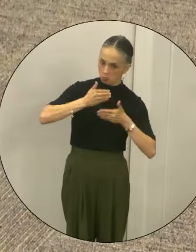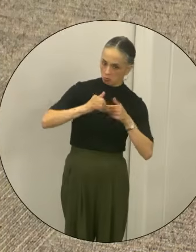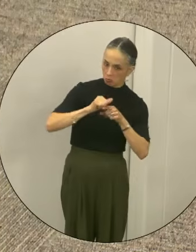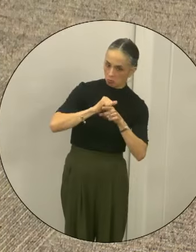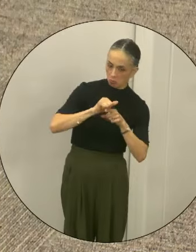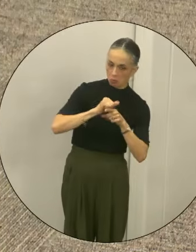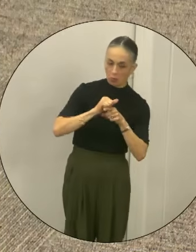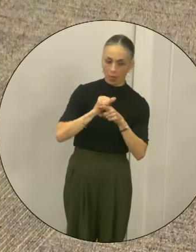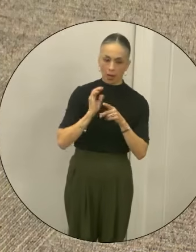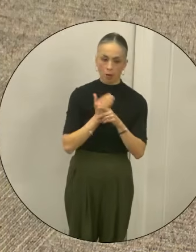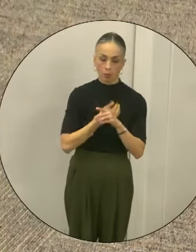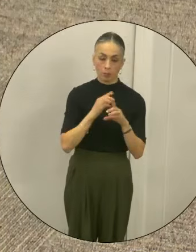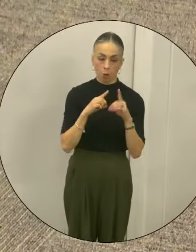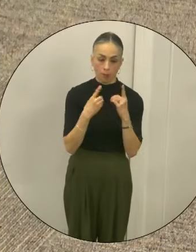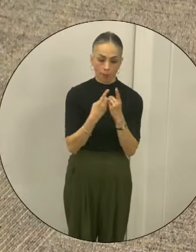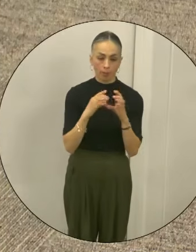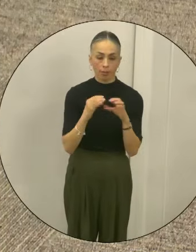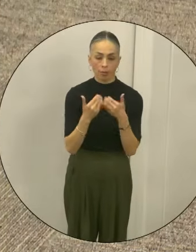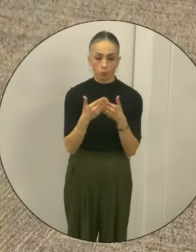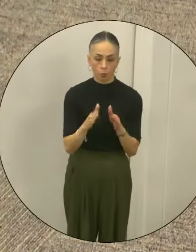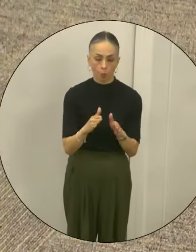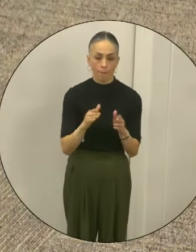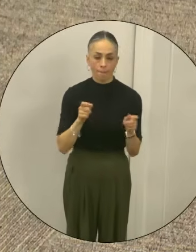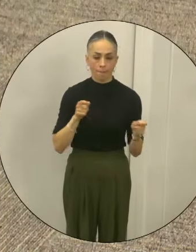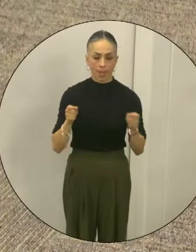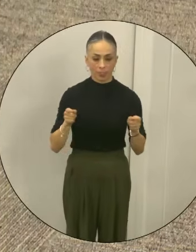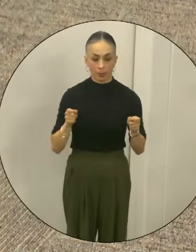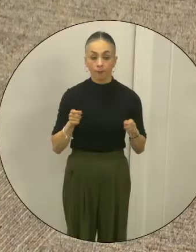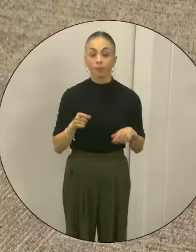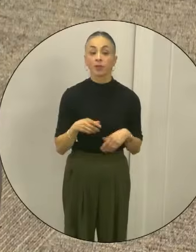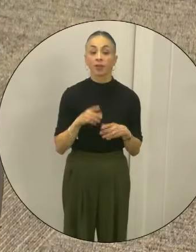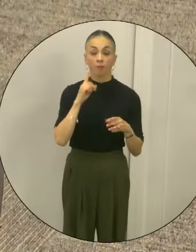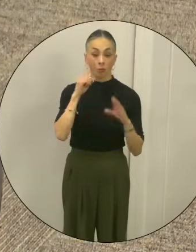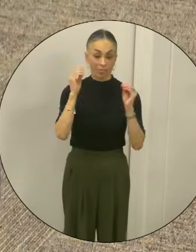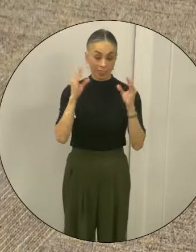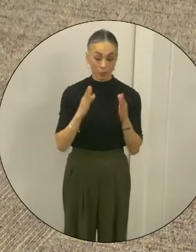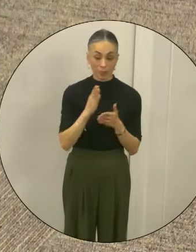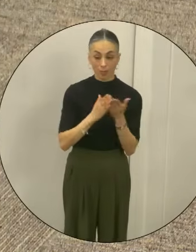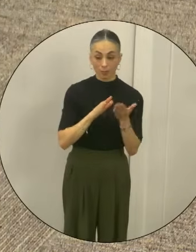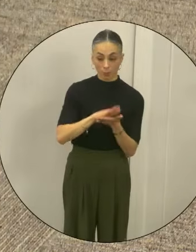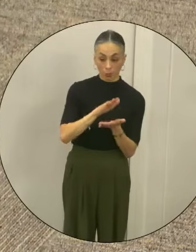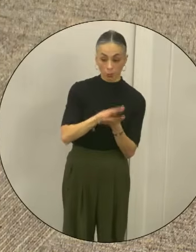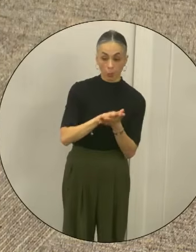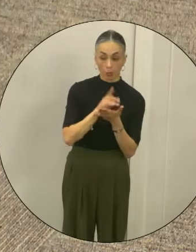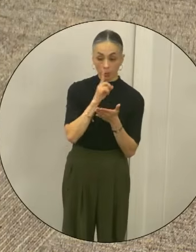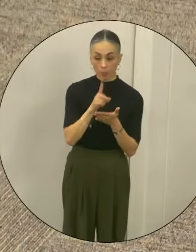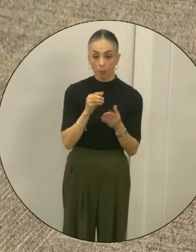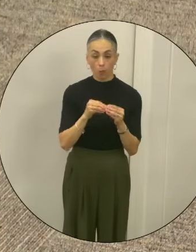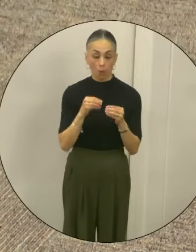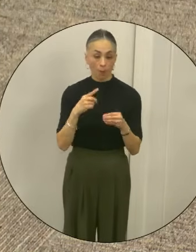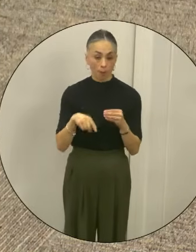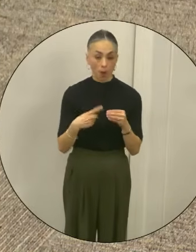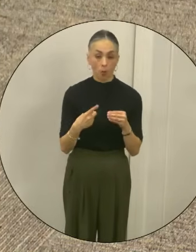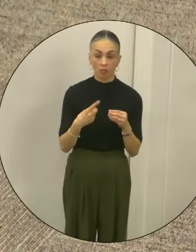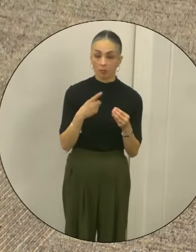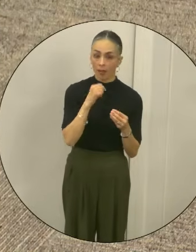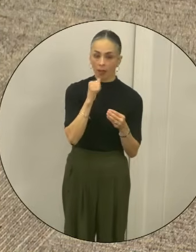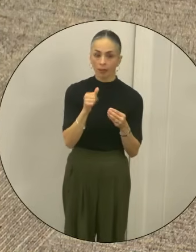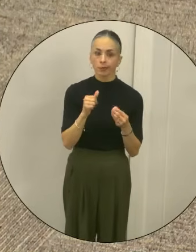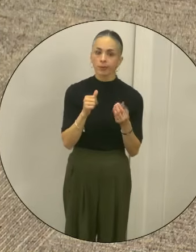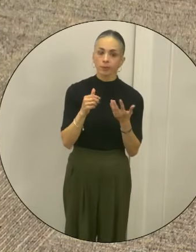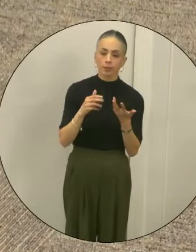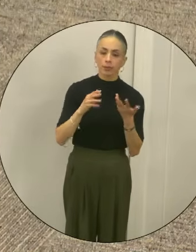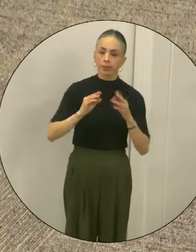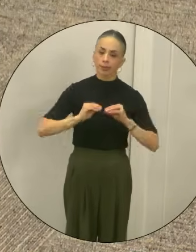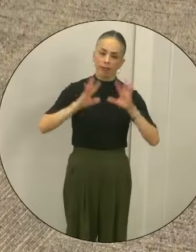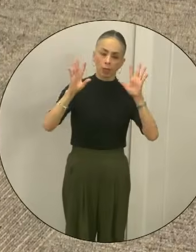where they would get classroom management training, right? For their teachers. We had some schools that really, it was more about, they weren't doing clear expectations